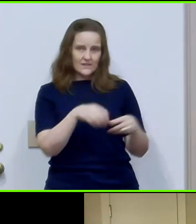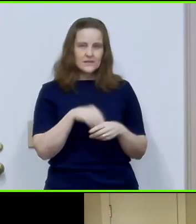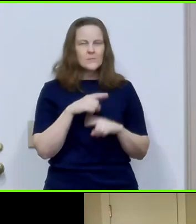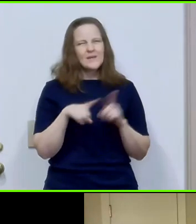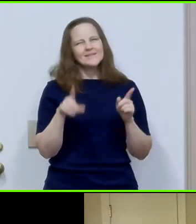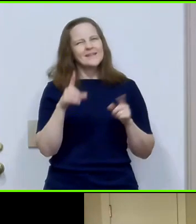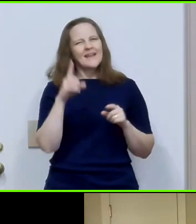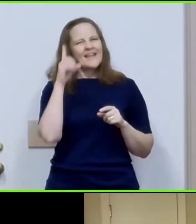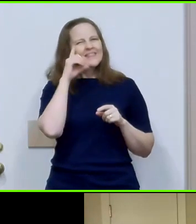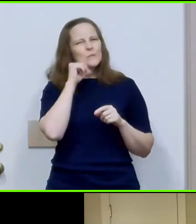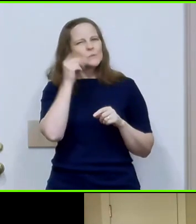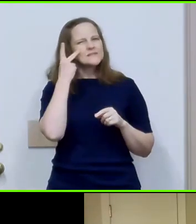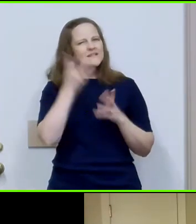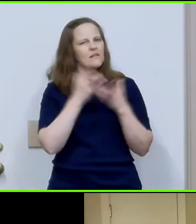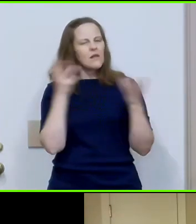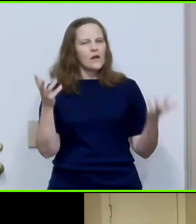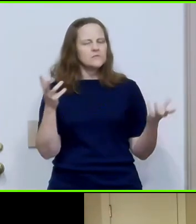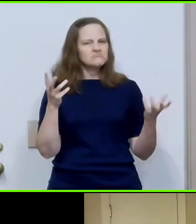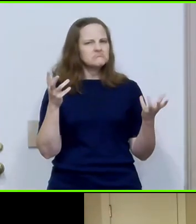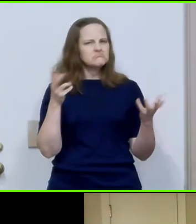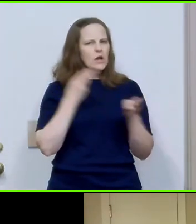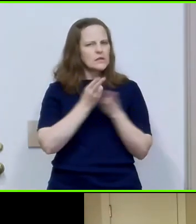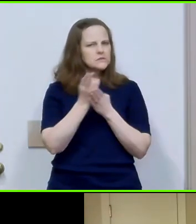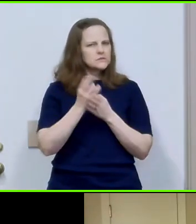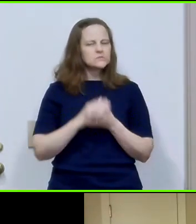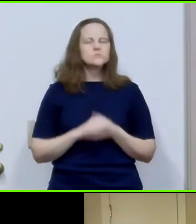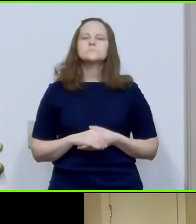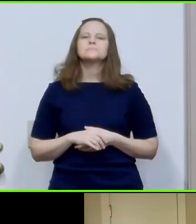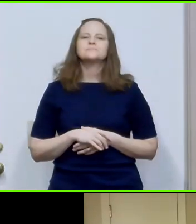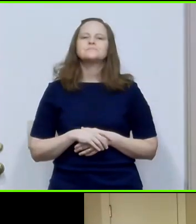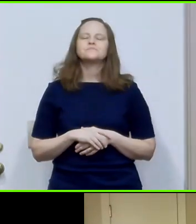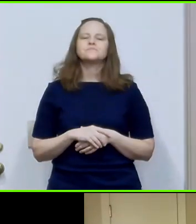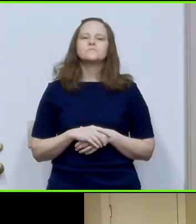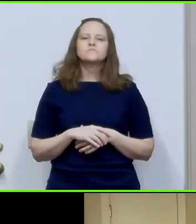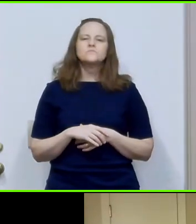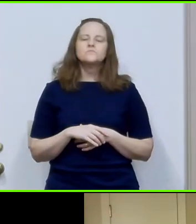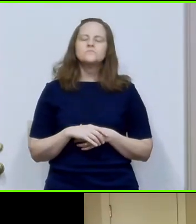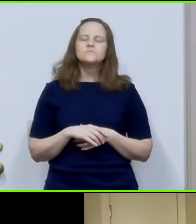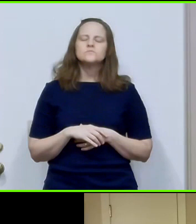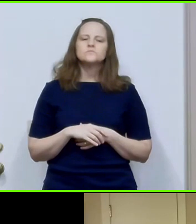to see a lot of that, to be very honest with you. So my